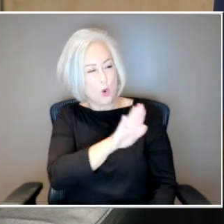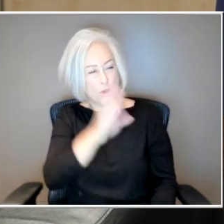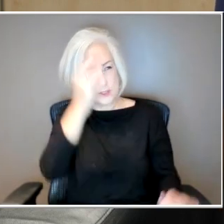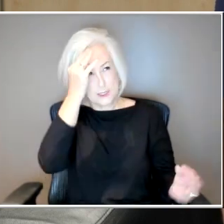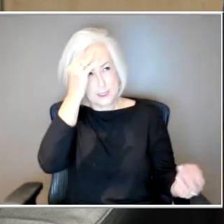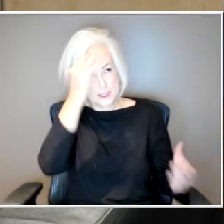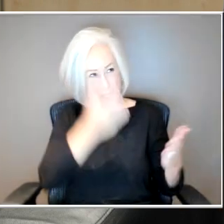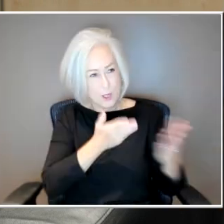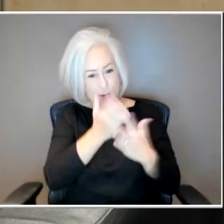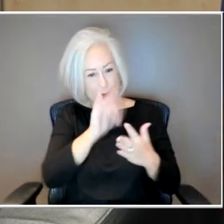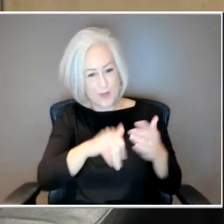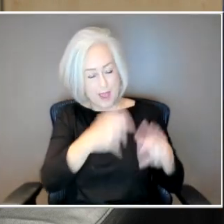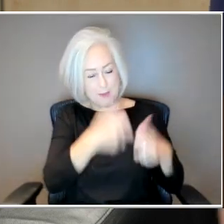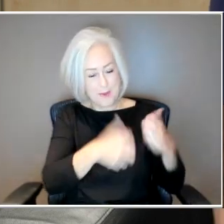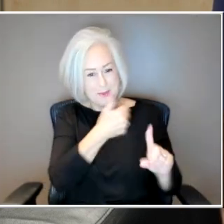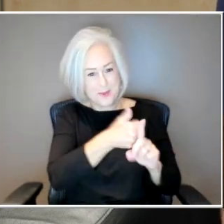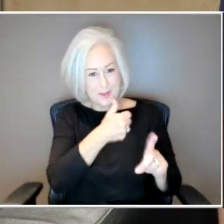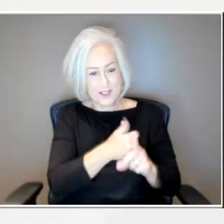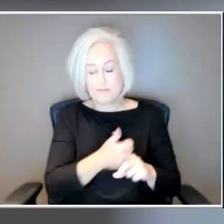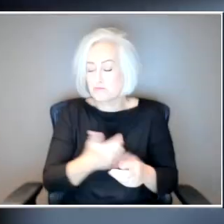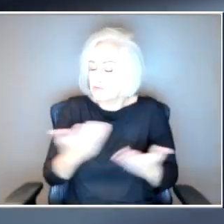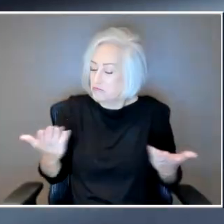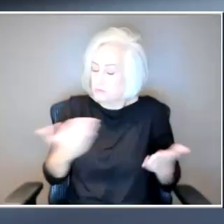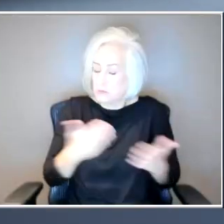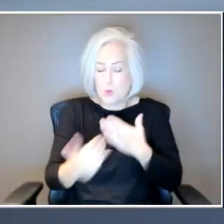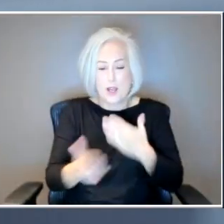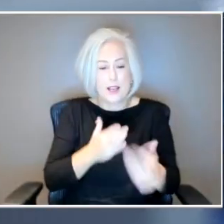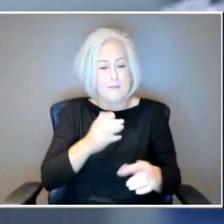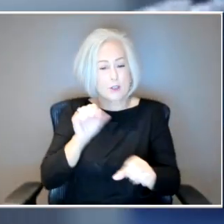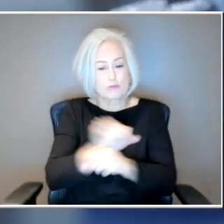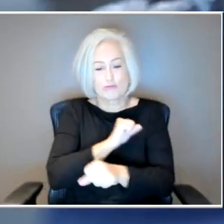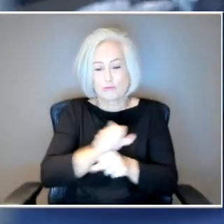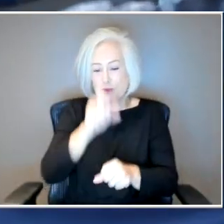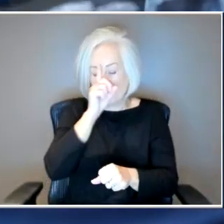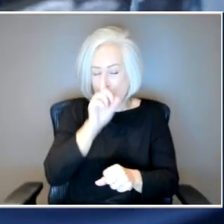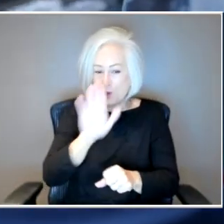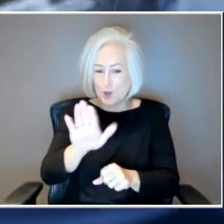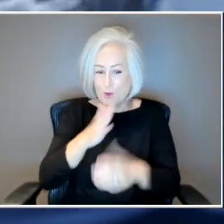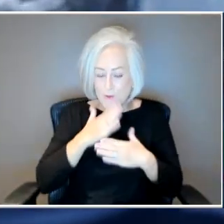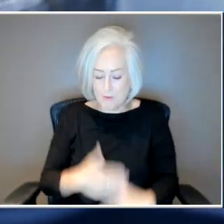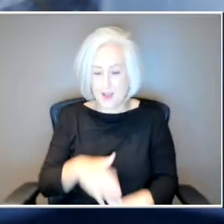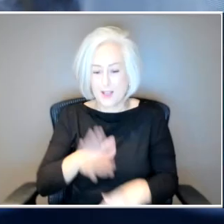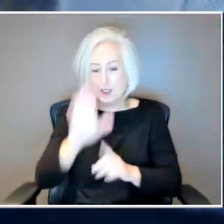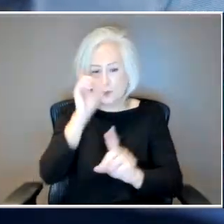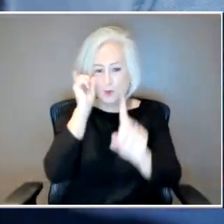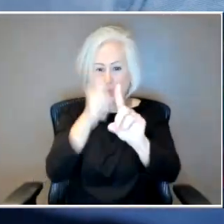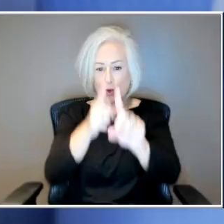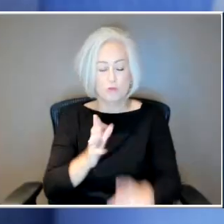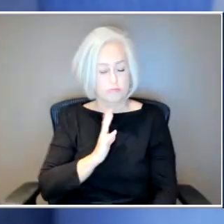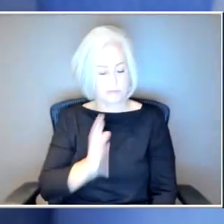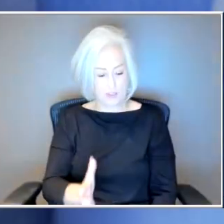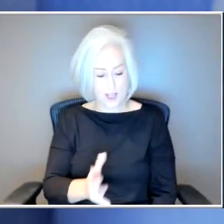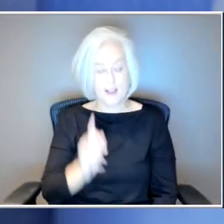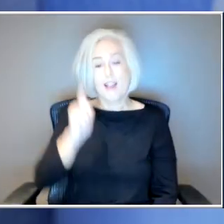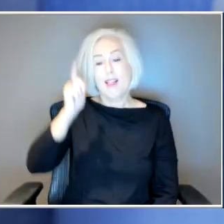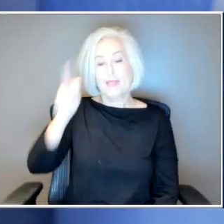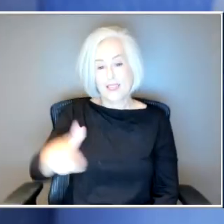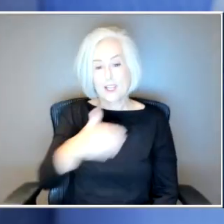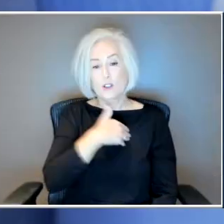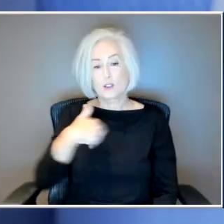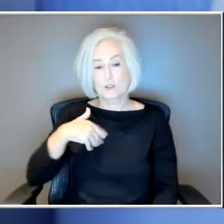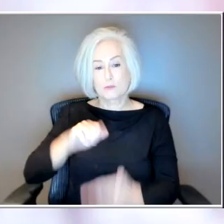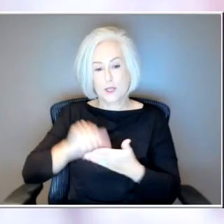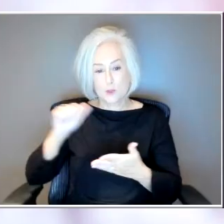for you, your goals, your body. Mackenzie had her double mastectomy and later reconstruction surgery,